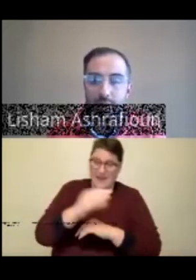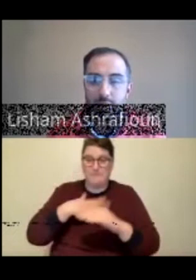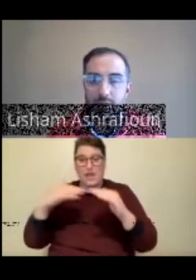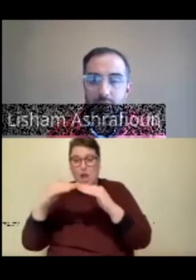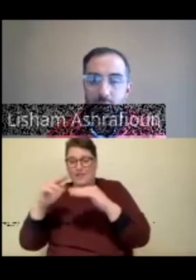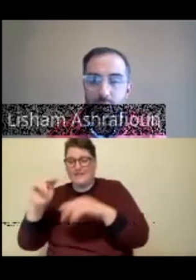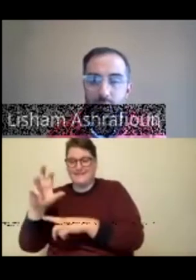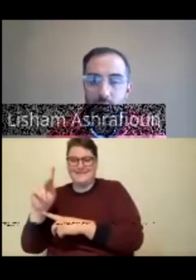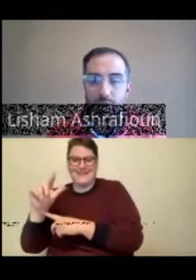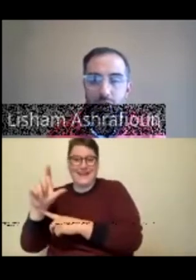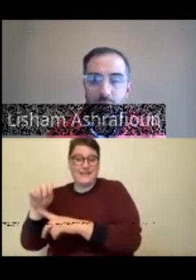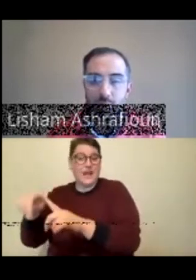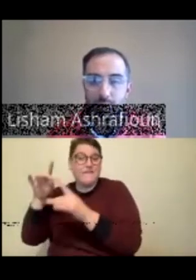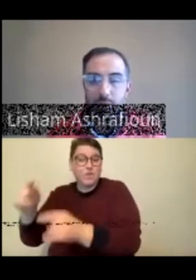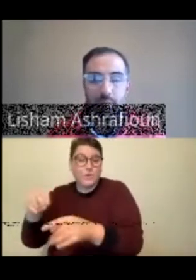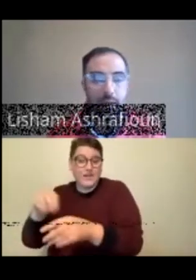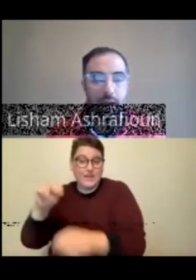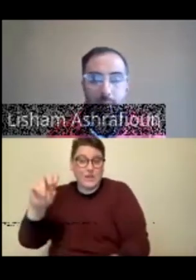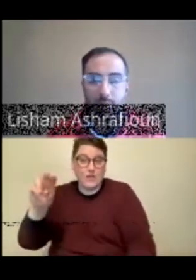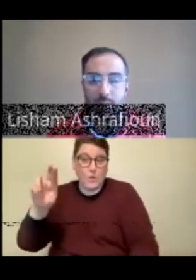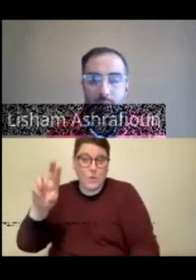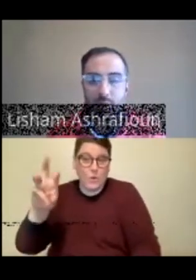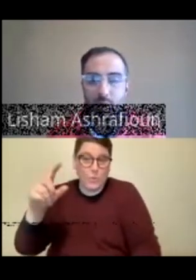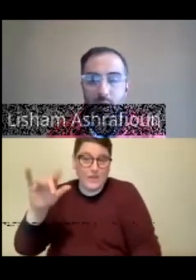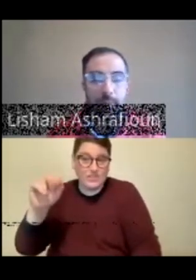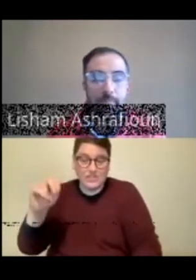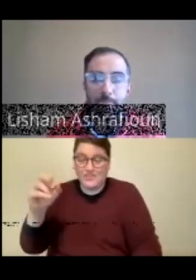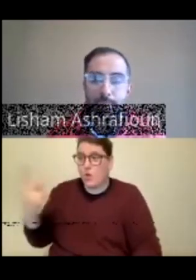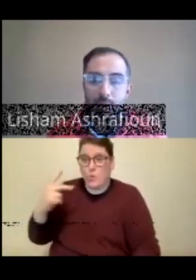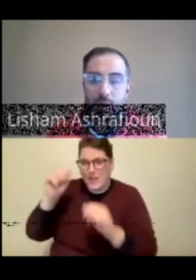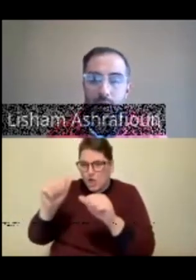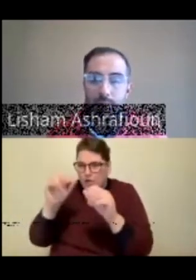Allen is fluent in Norwegian, we were able to make out most of the manual.